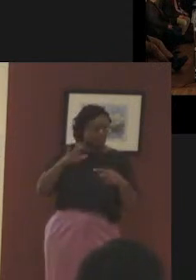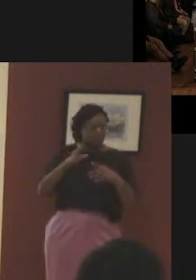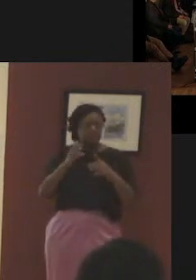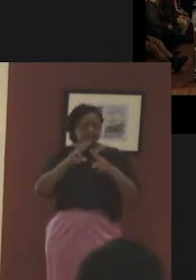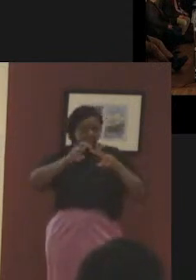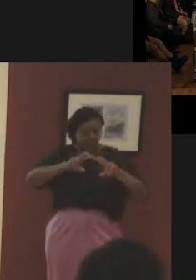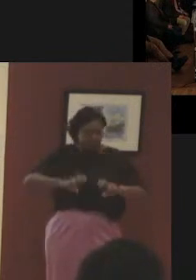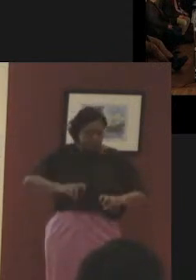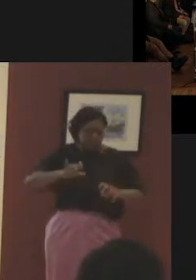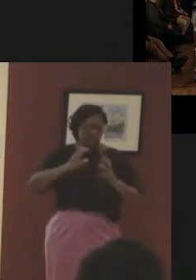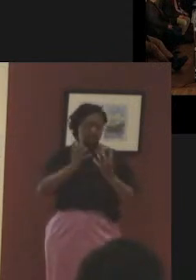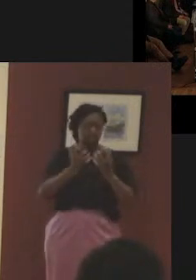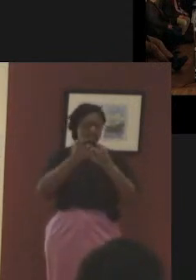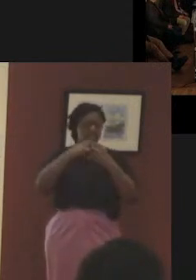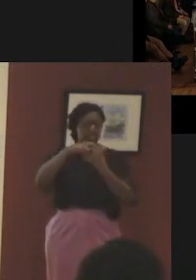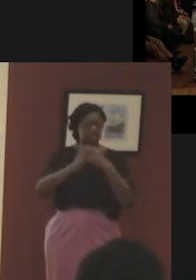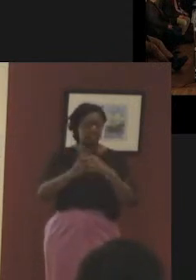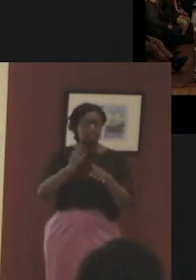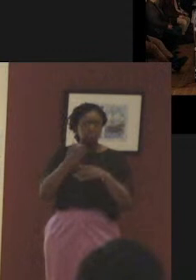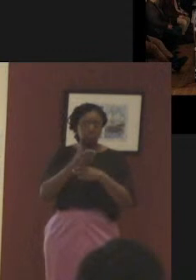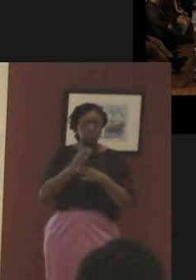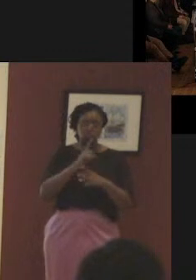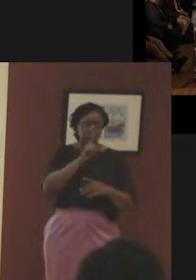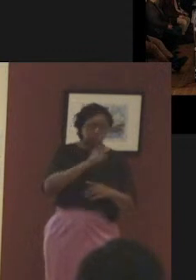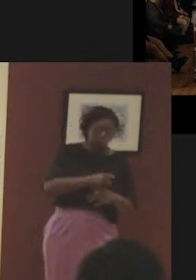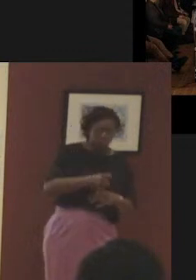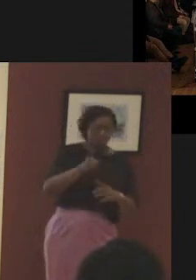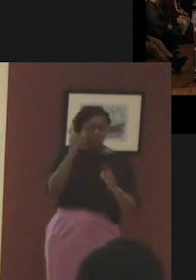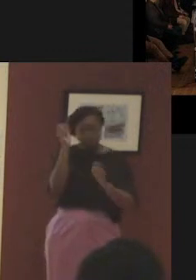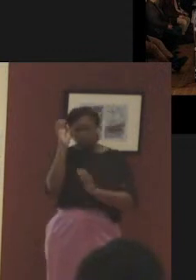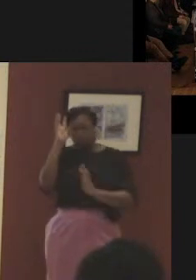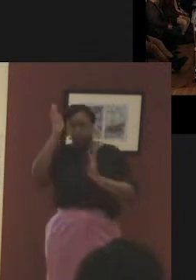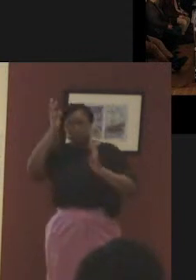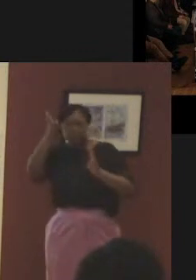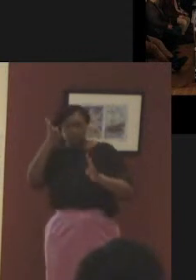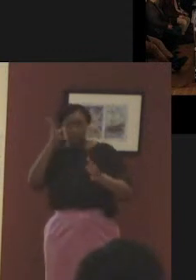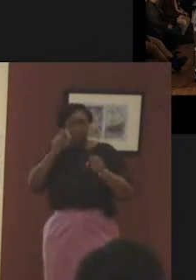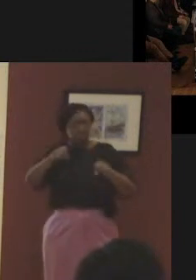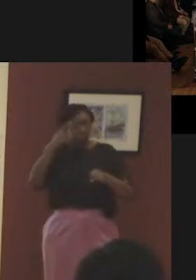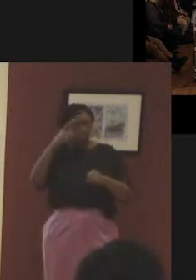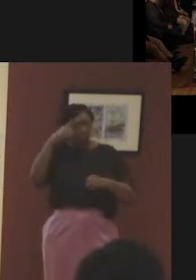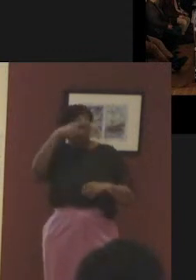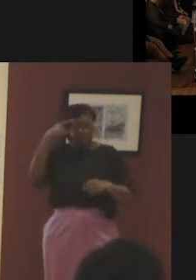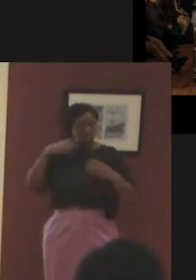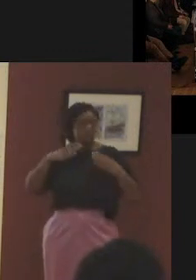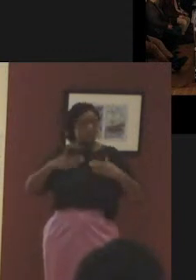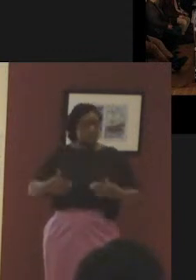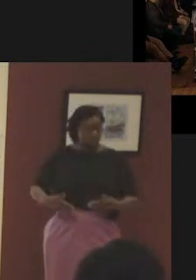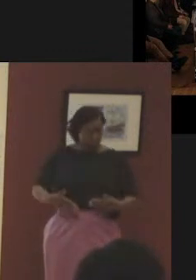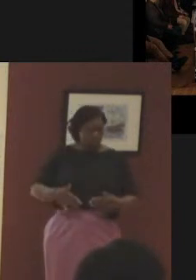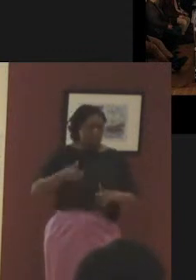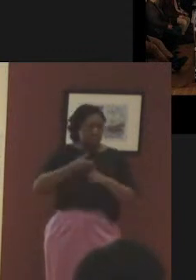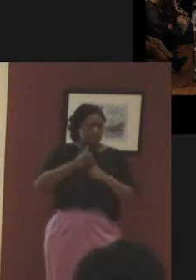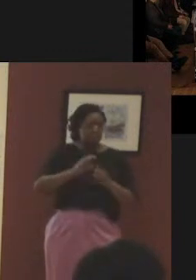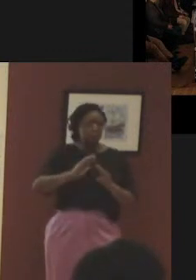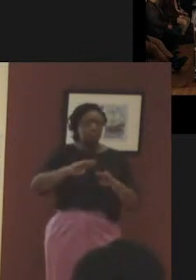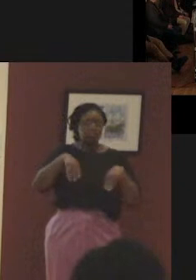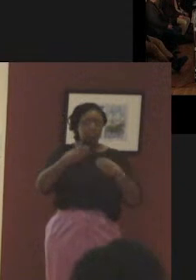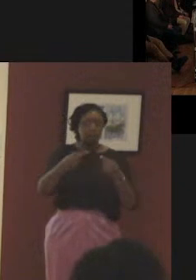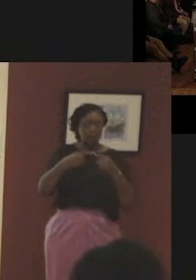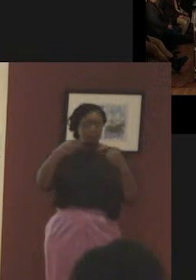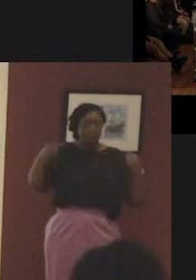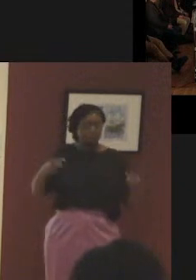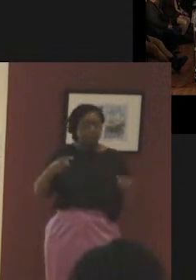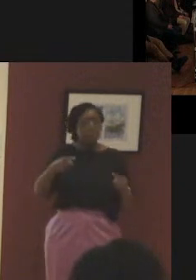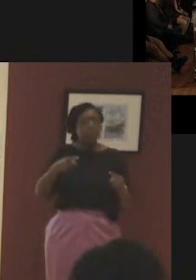of the intersections between the real and the imagined possibilities of the Black body in turn provide a counter-argument to